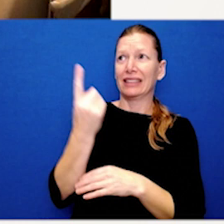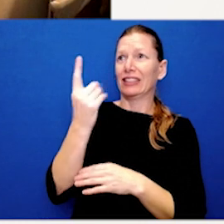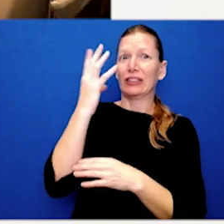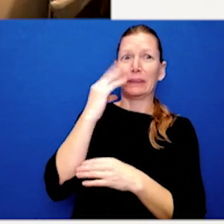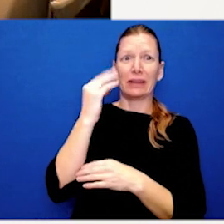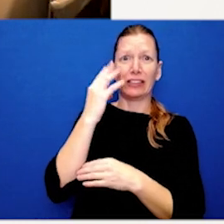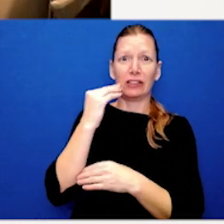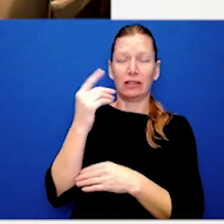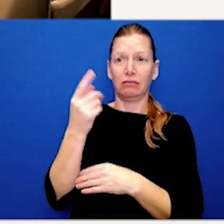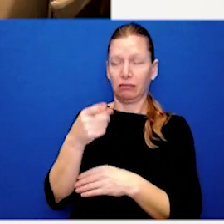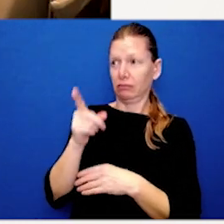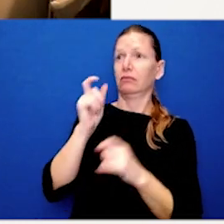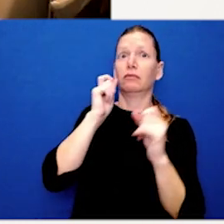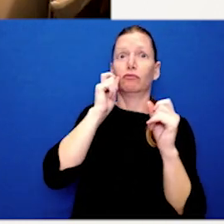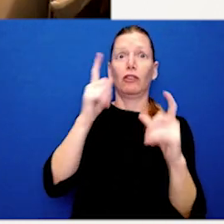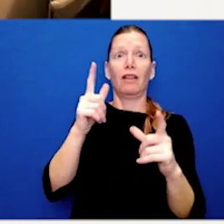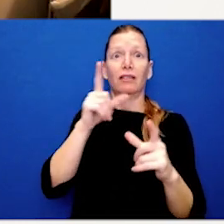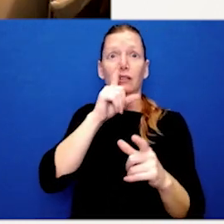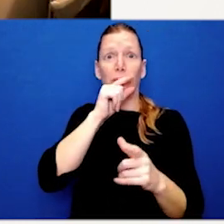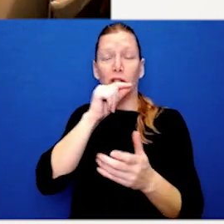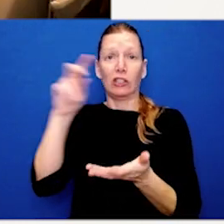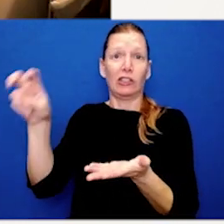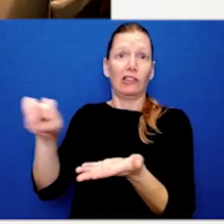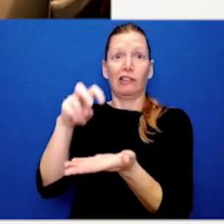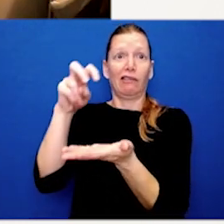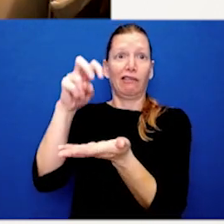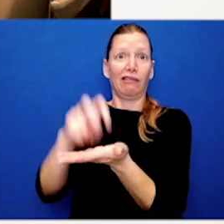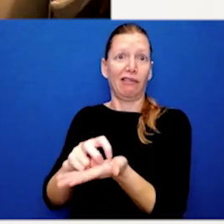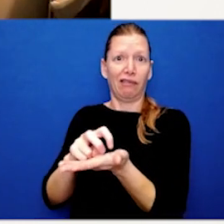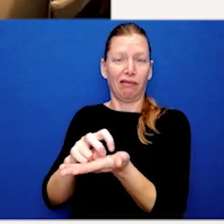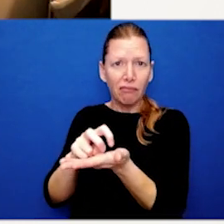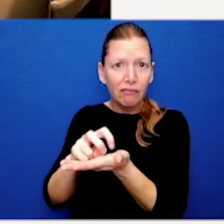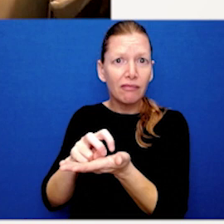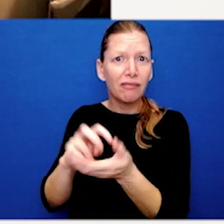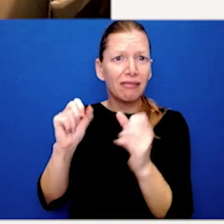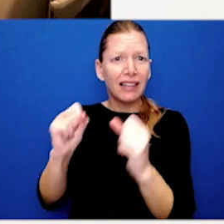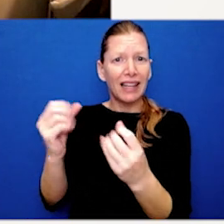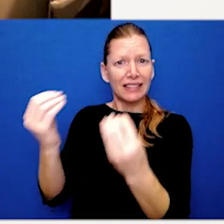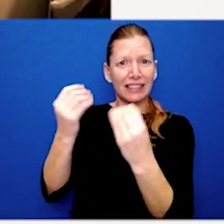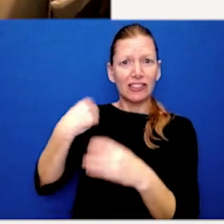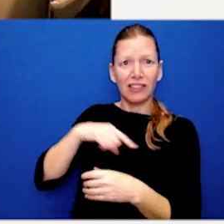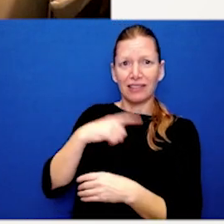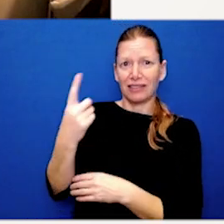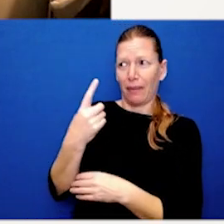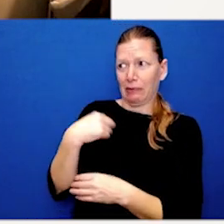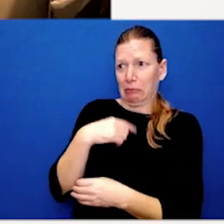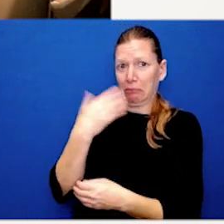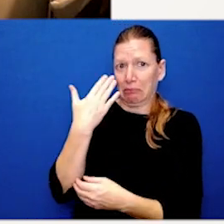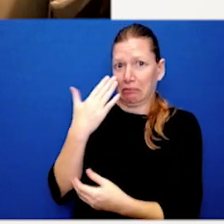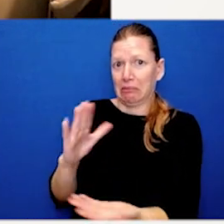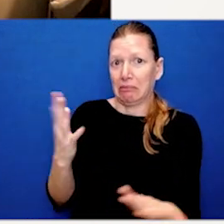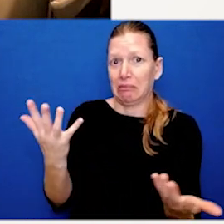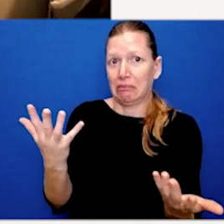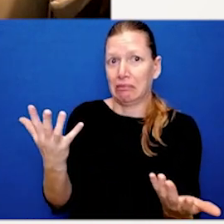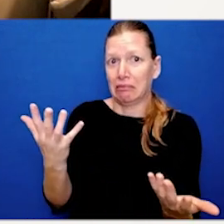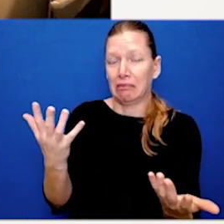And even singular experience where you're surprised, a bird landing on your hand, can in fact